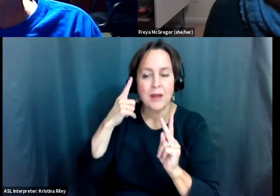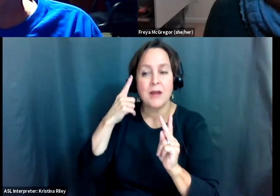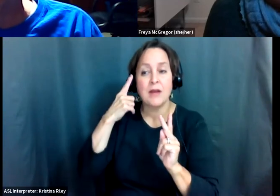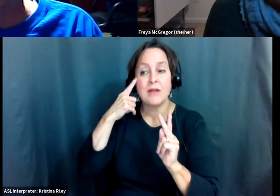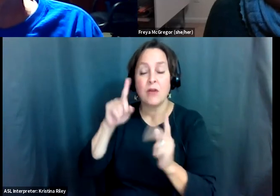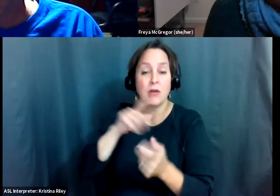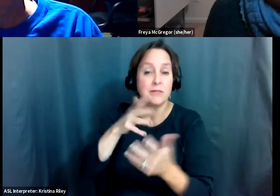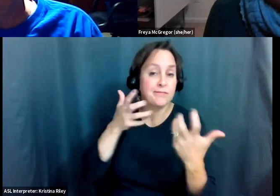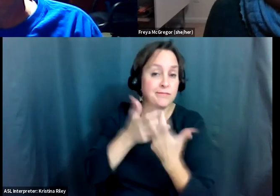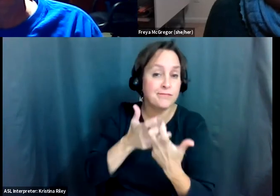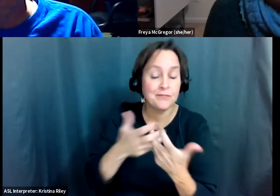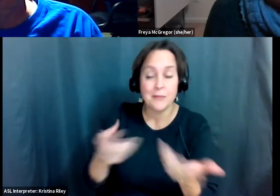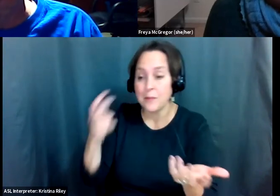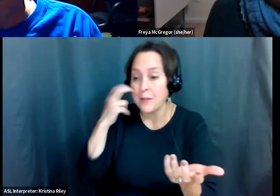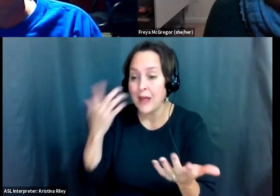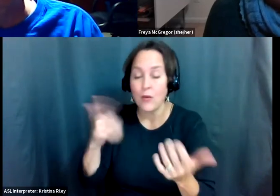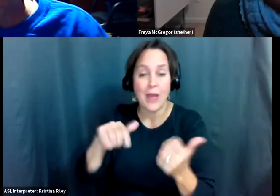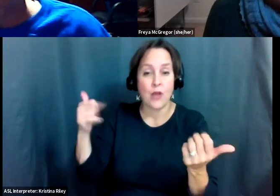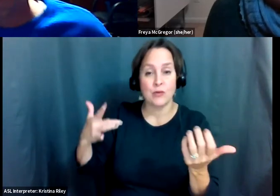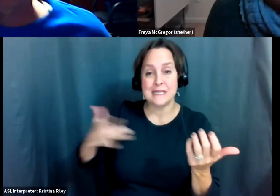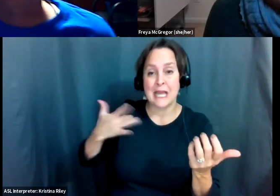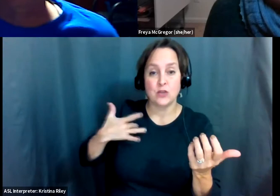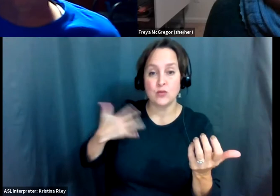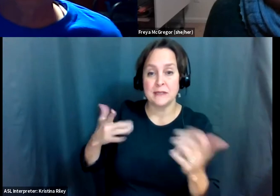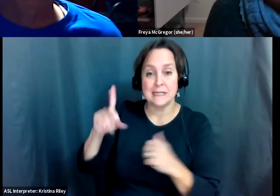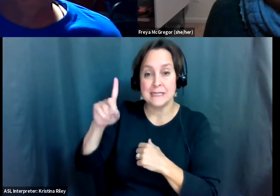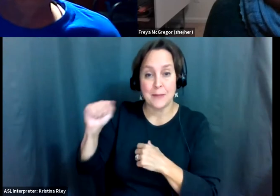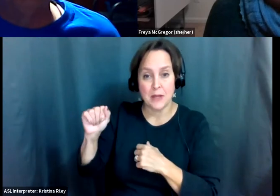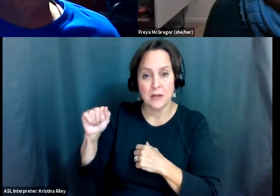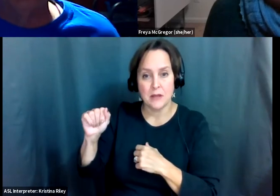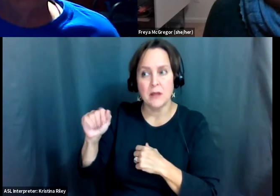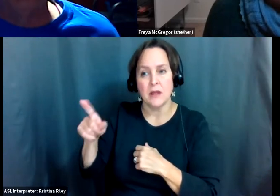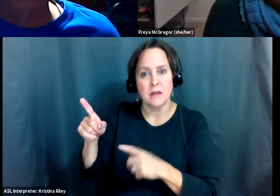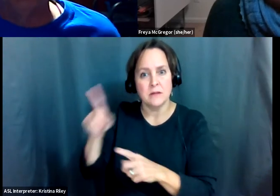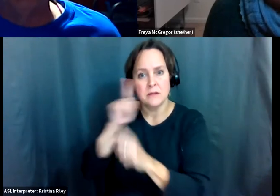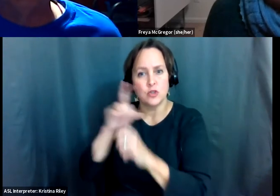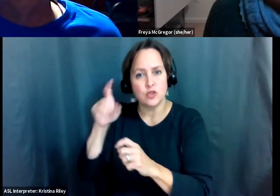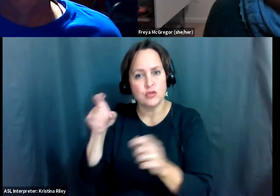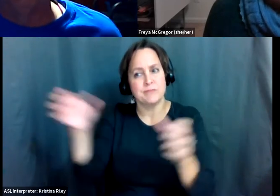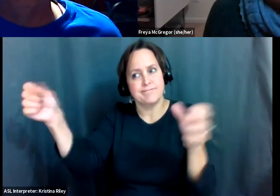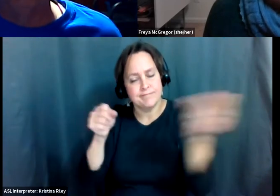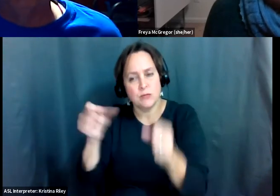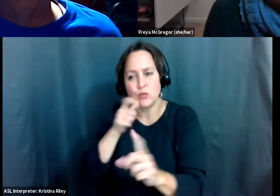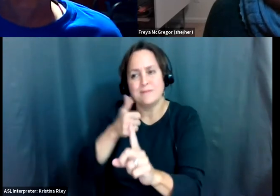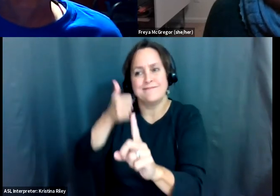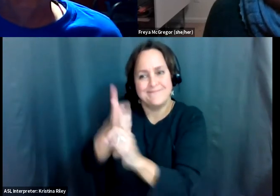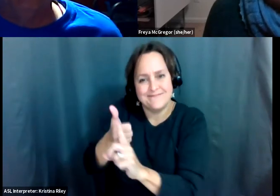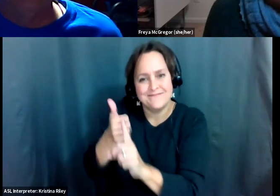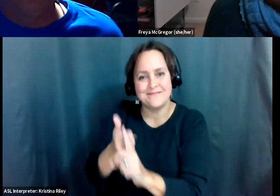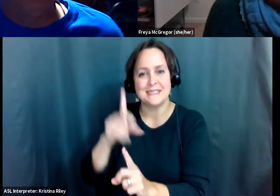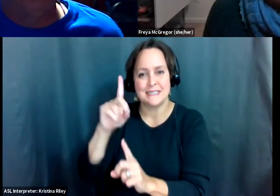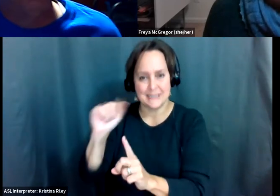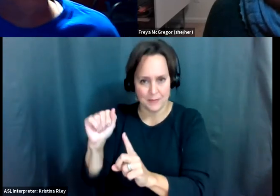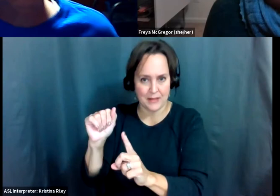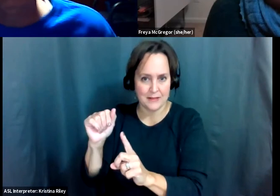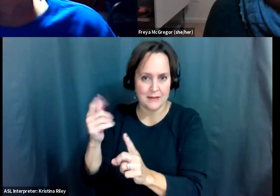or has other sensory disabilities that they ought to get blind people and other people with disabilities involved in the planning